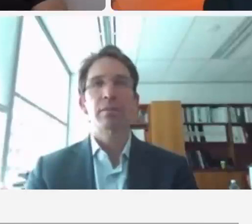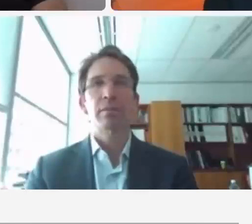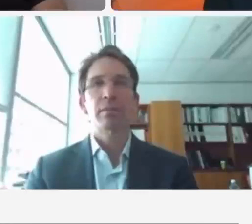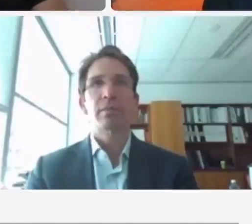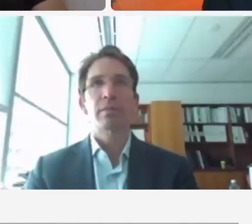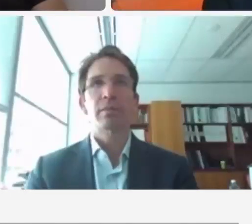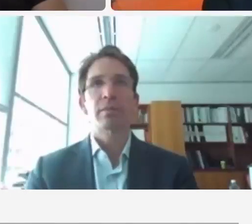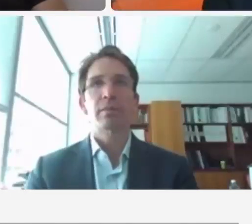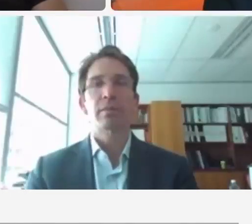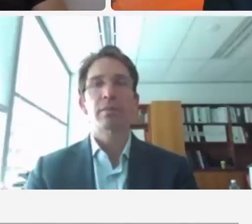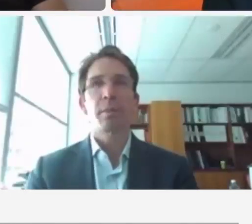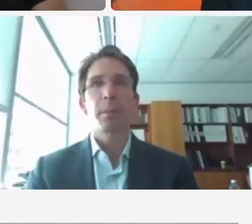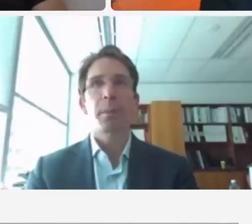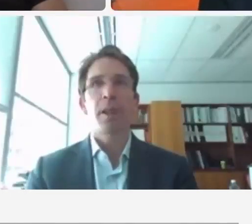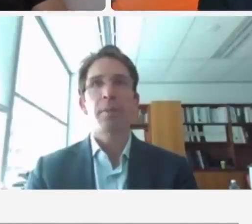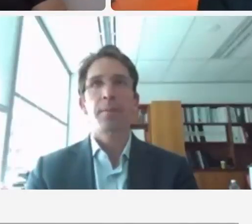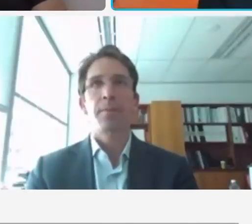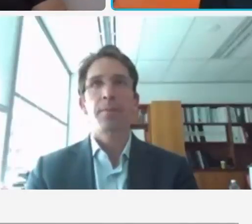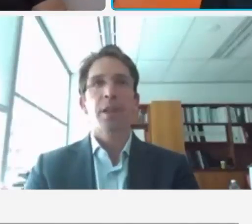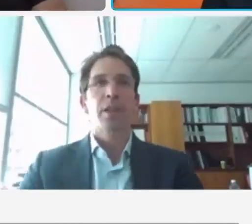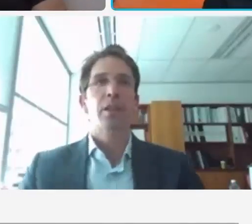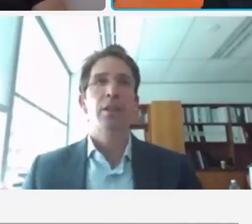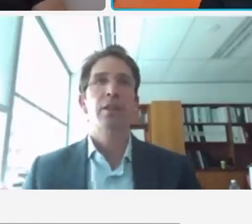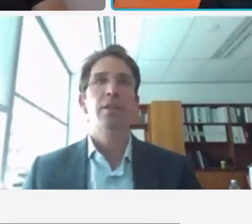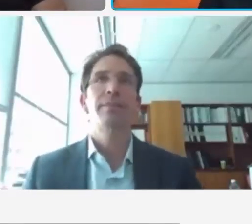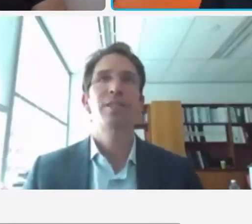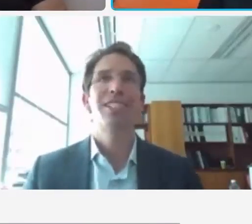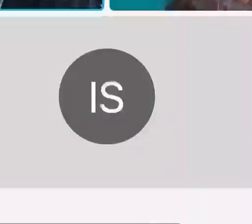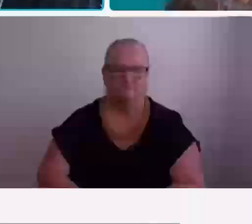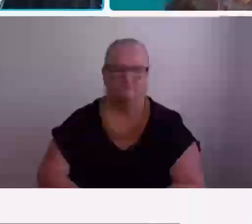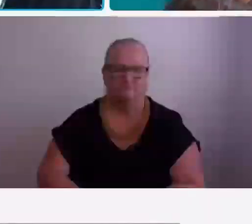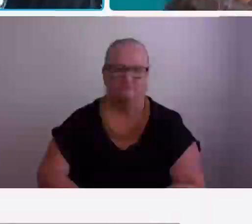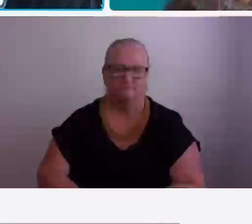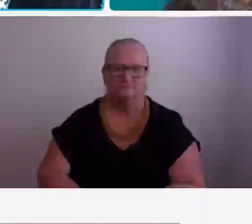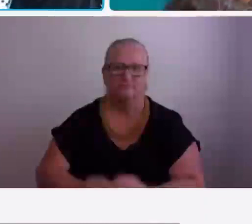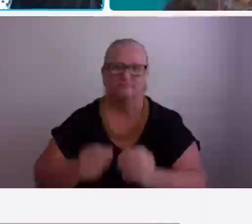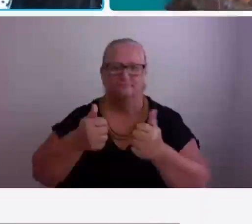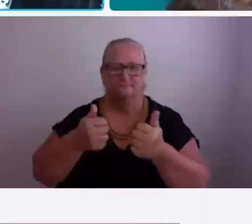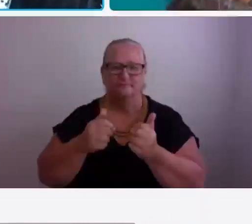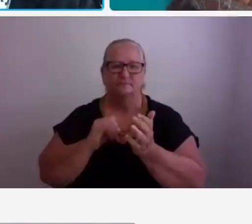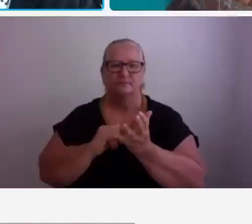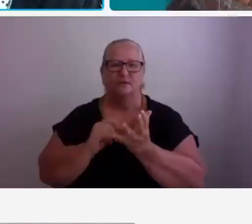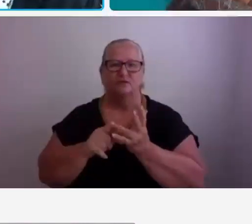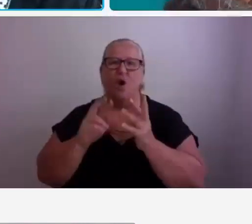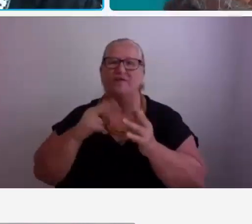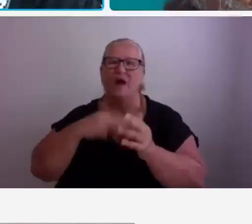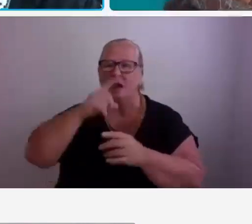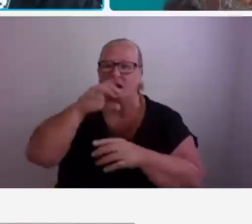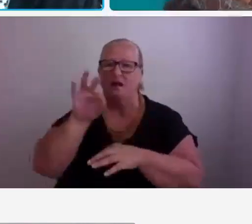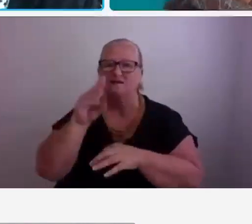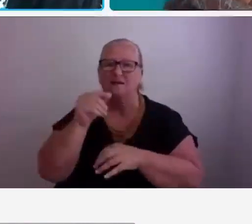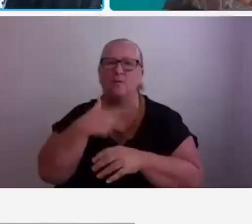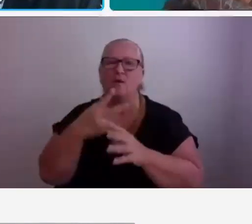All right, so I think a lot of these will be ANACC, but I'll hopefully be able to pull out some more for Jess and Angela as